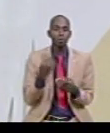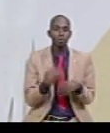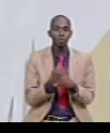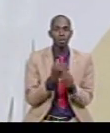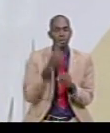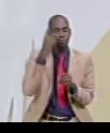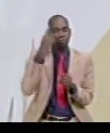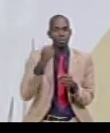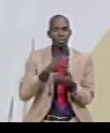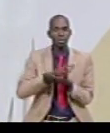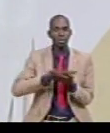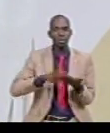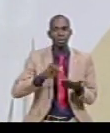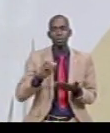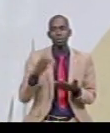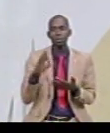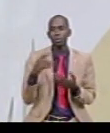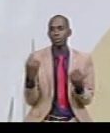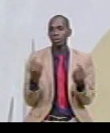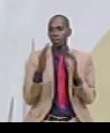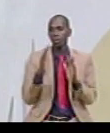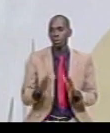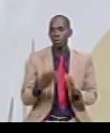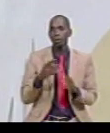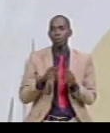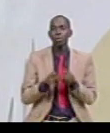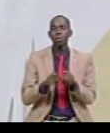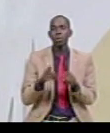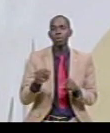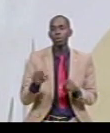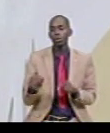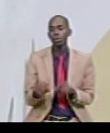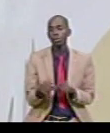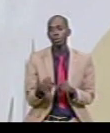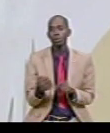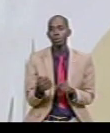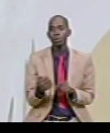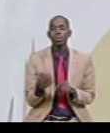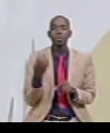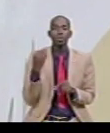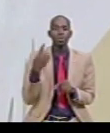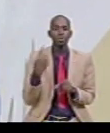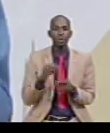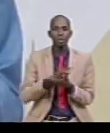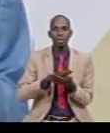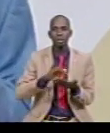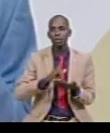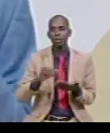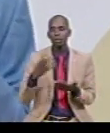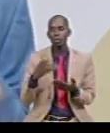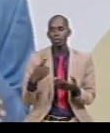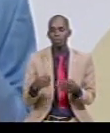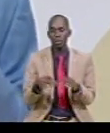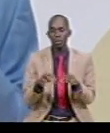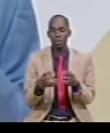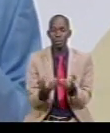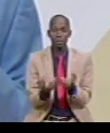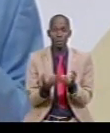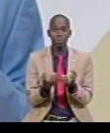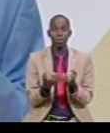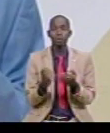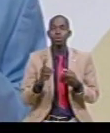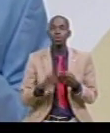of the sinner. They will have the cleansing of the leper, a sacrifice to bring him back into